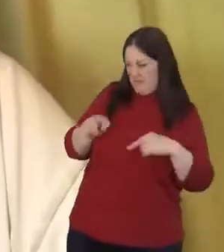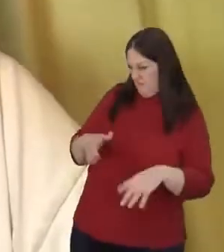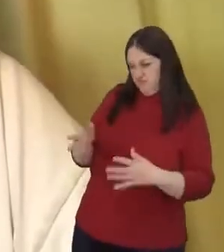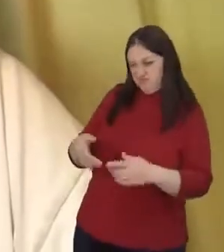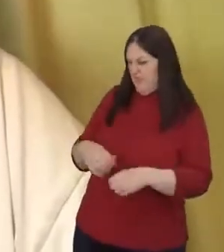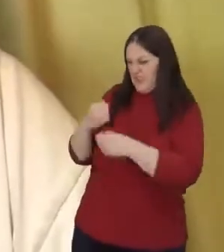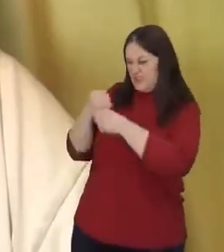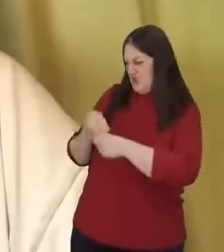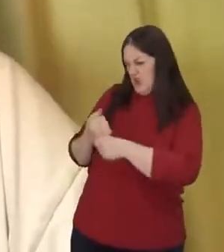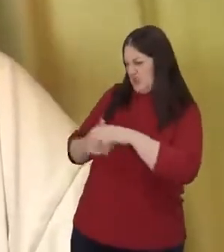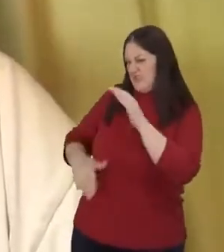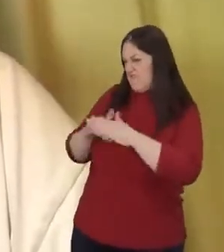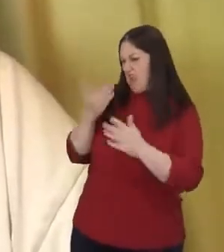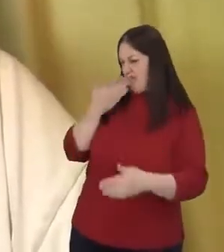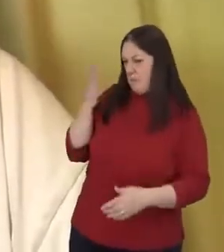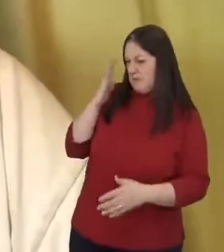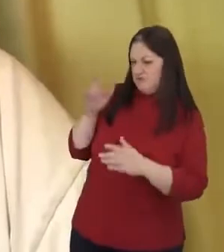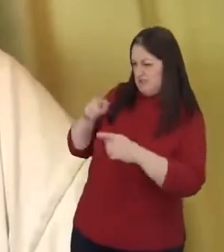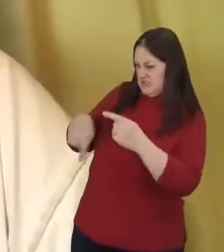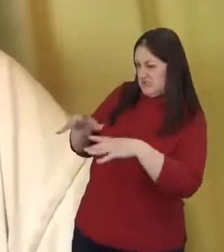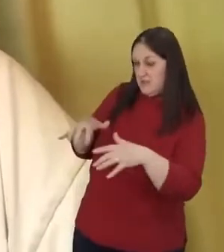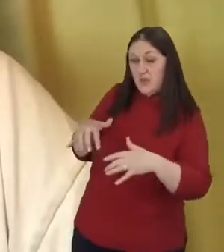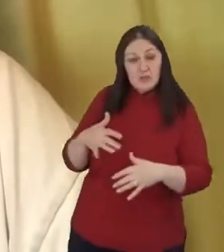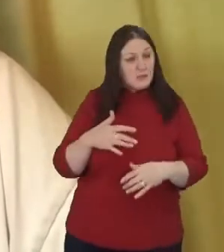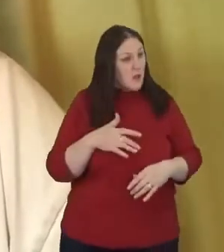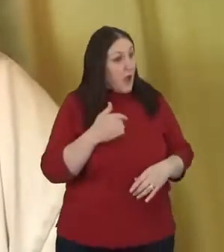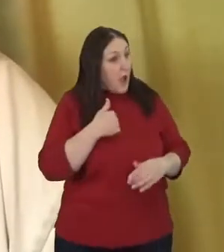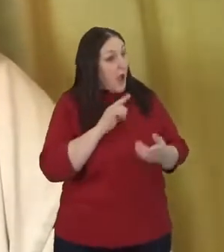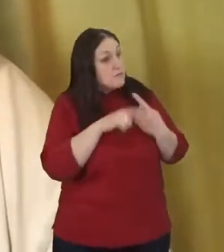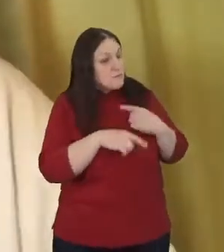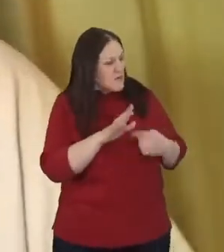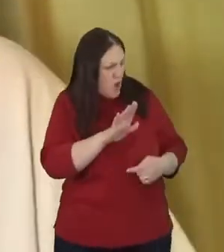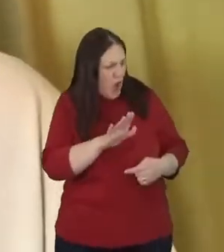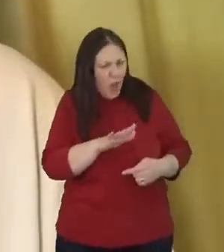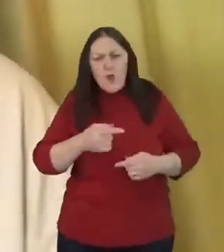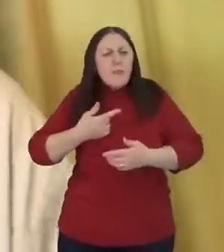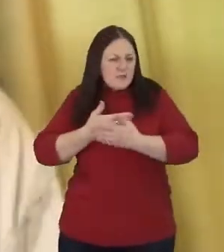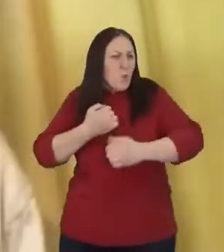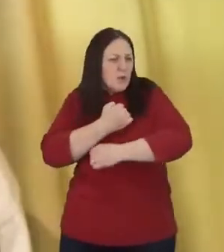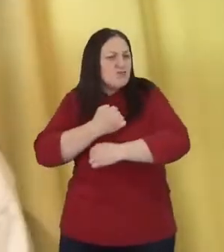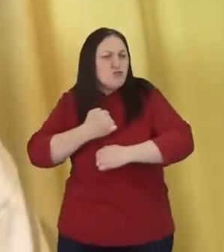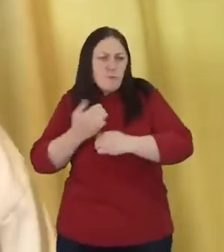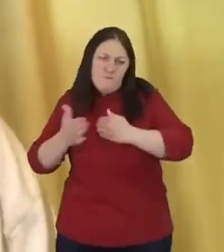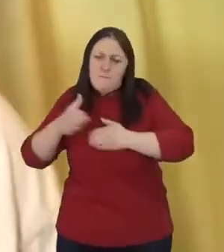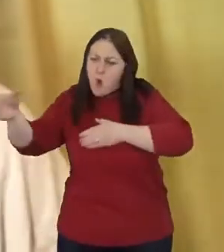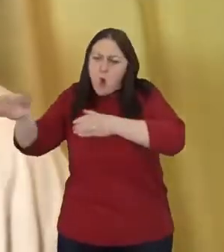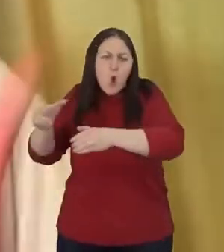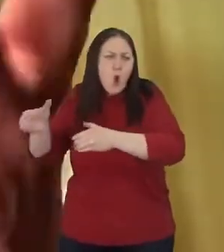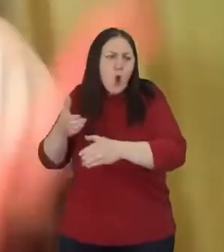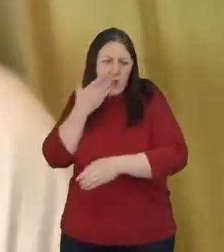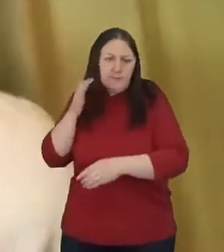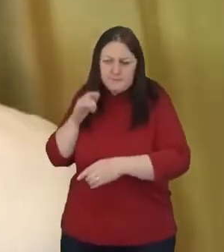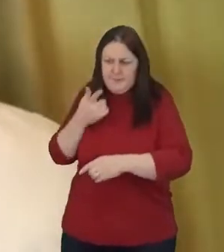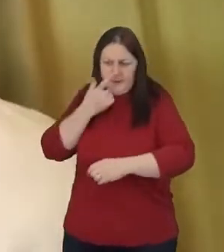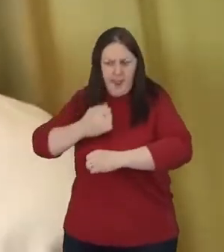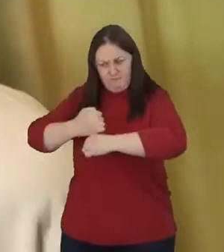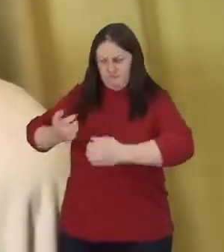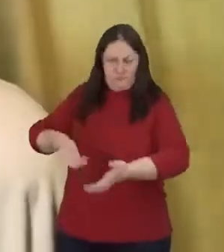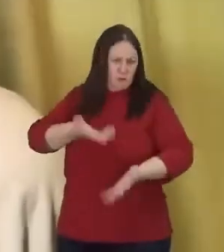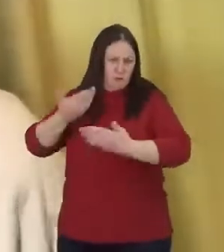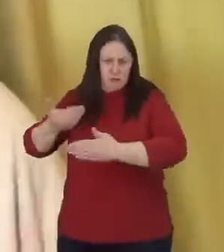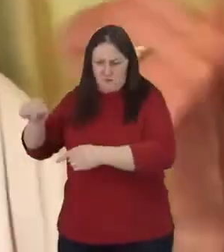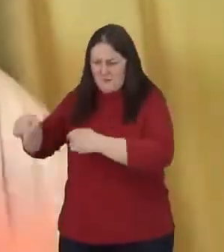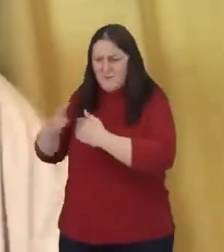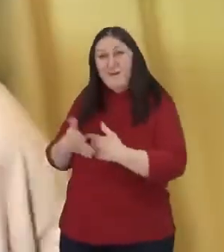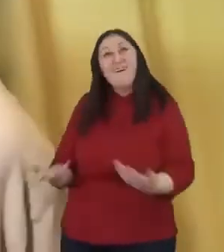says, no, it's not. We've always got room for more. And so wouldn't that be beautiful, right?